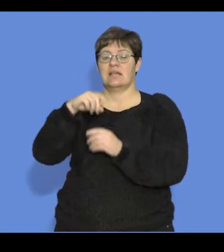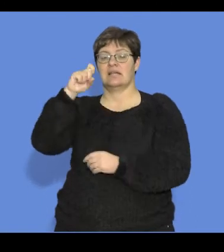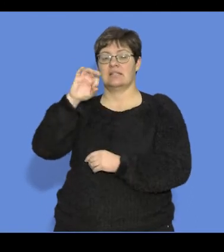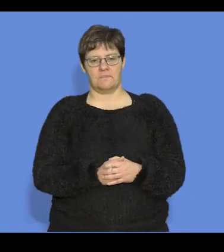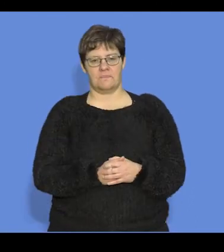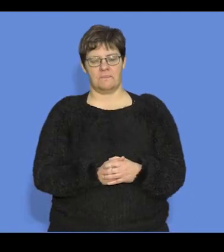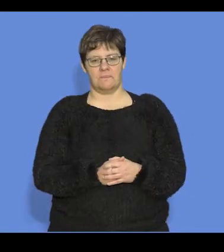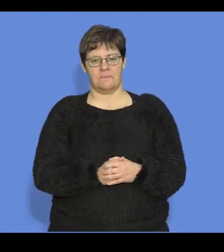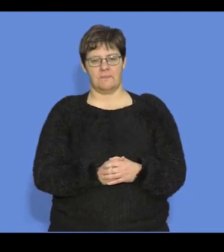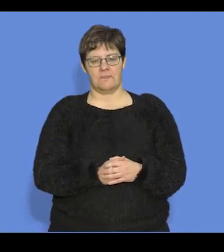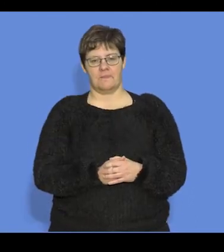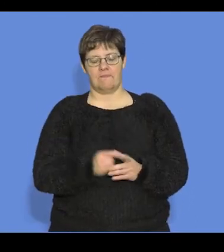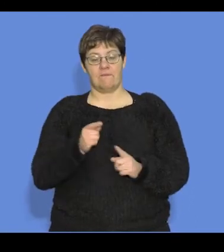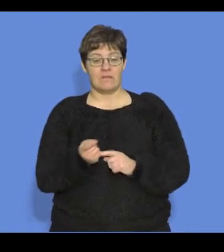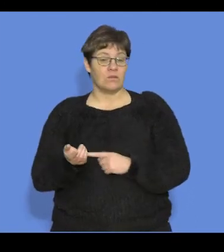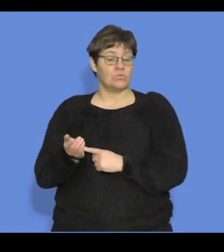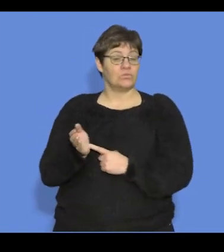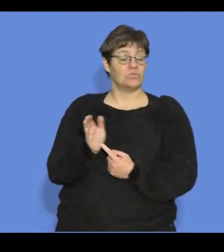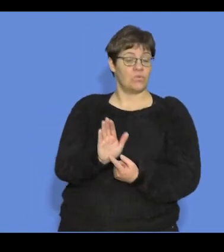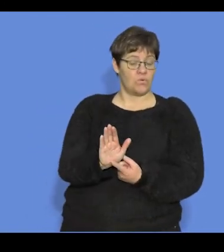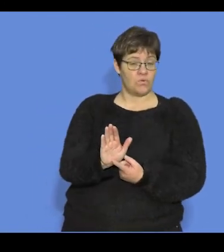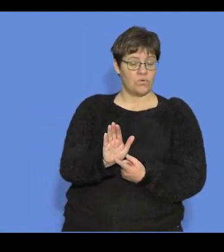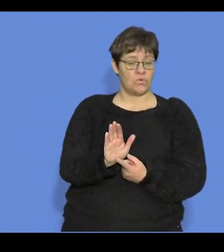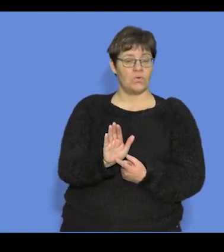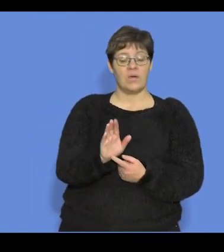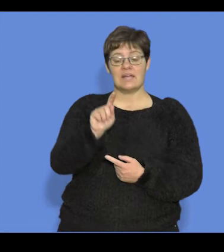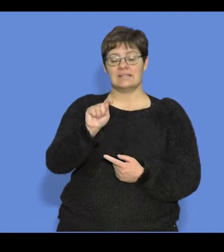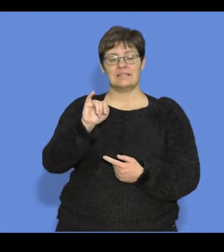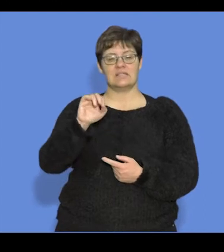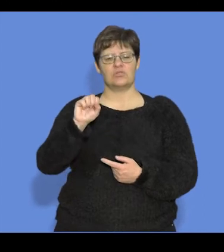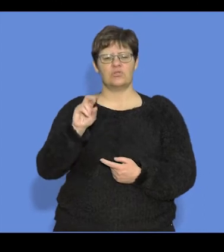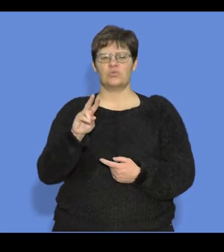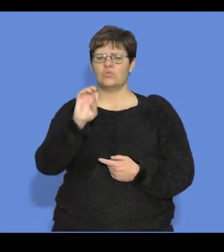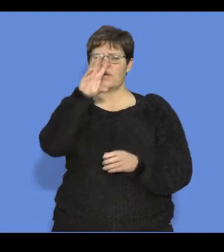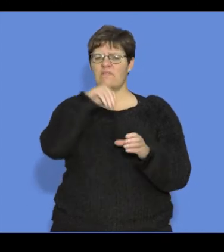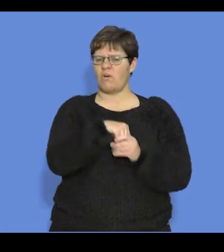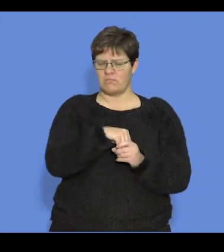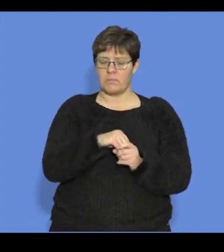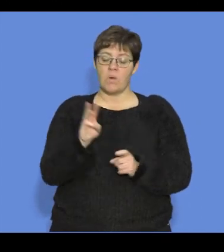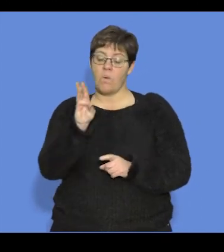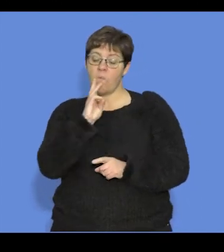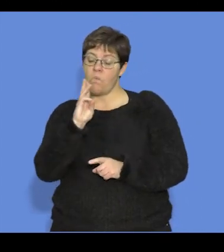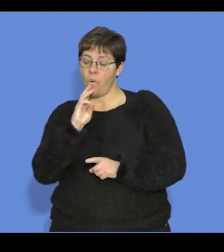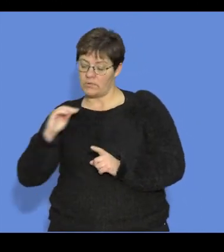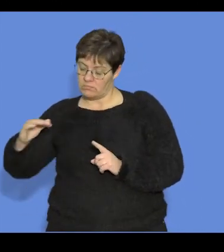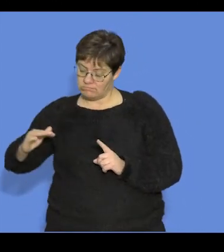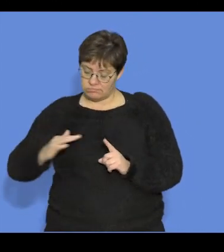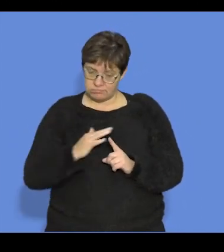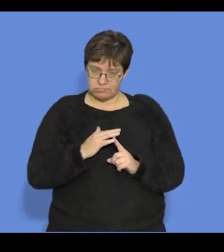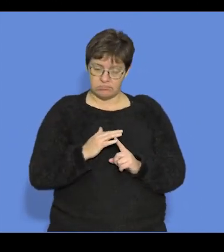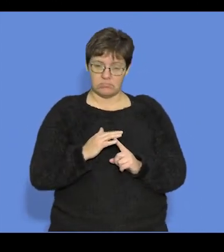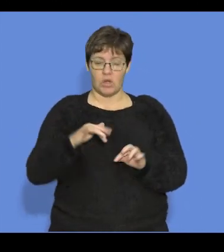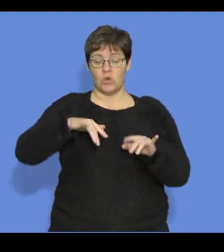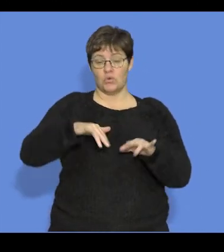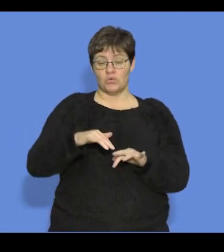in the root. This shows the tissues involved, how water moves in through the root hair into